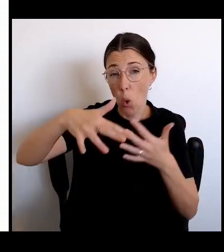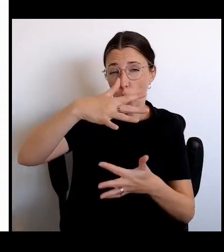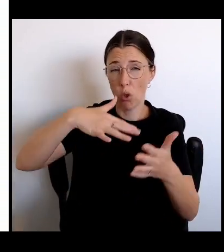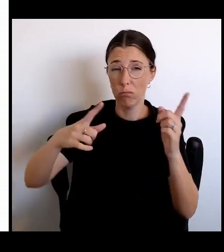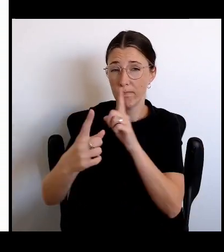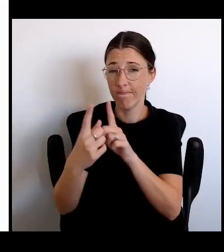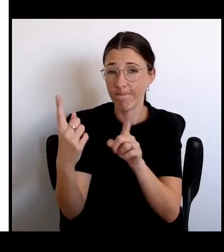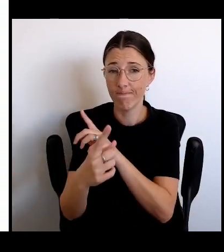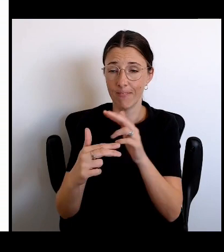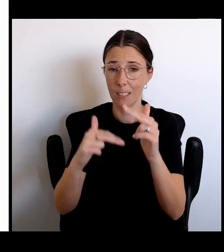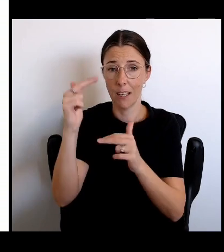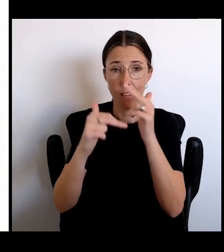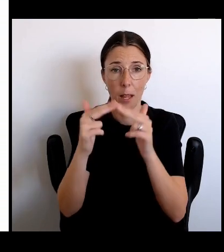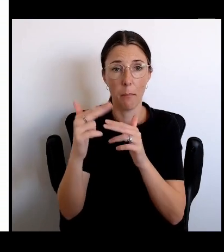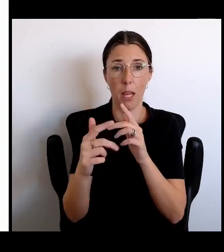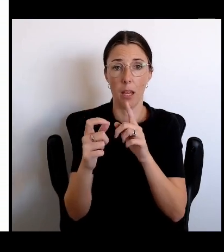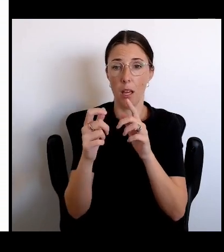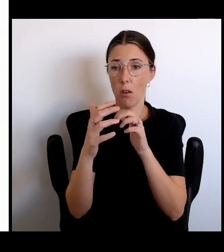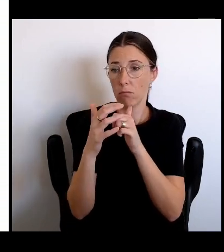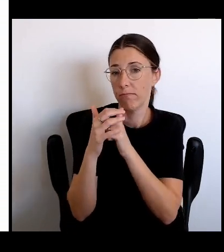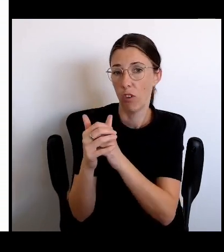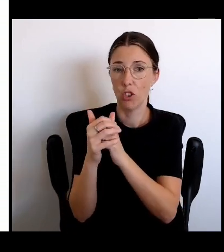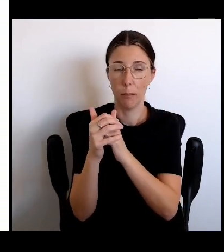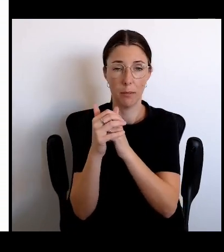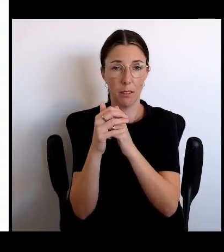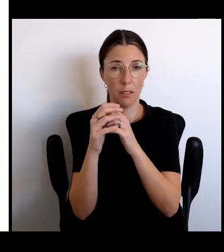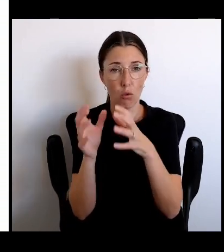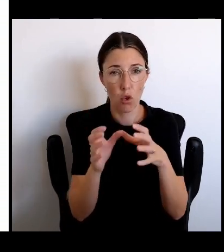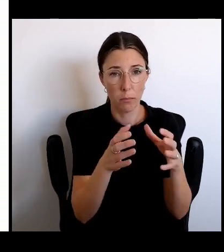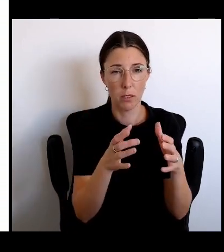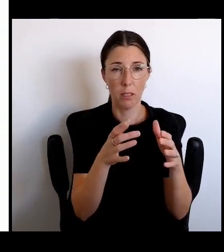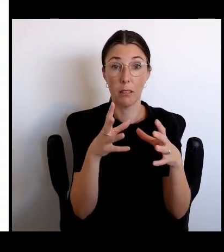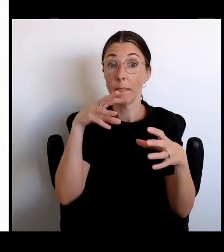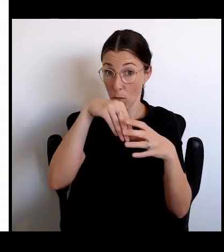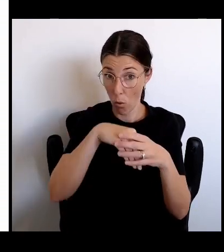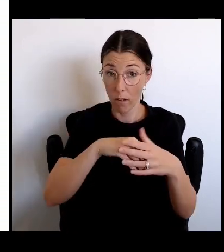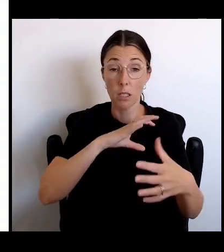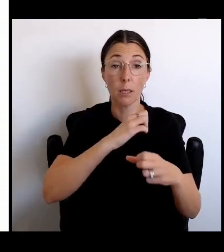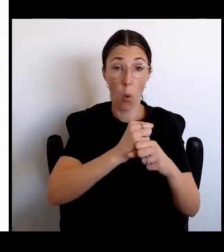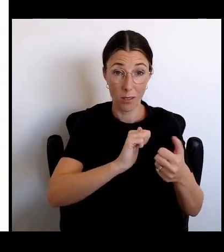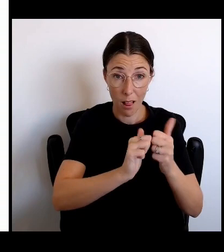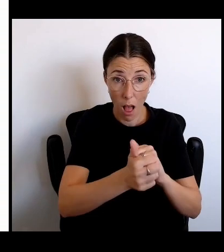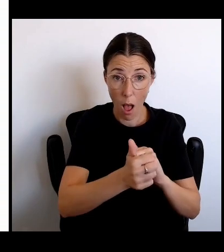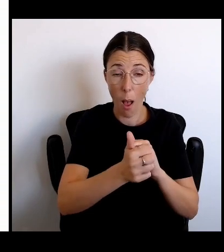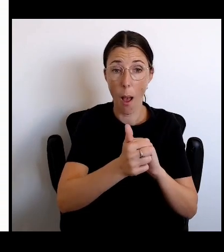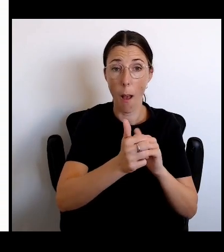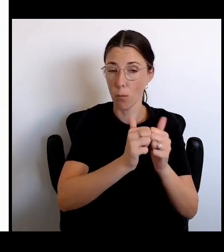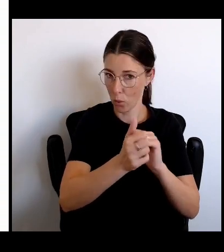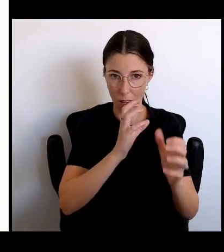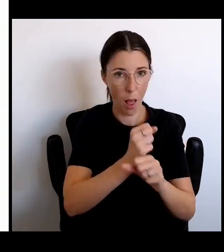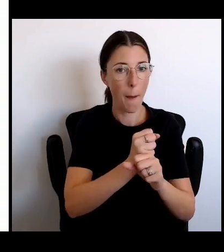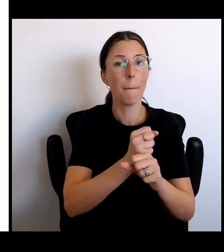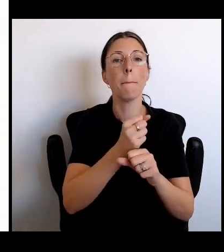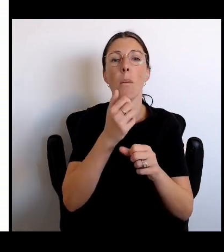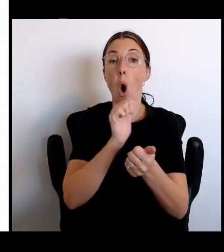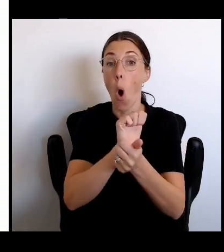groups and friendships that involve community-based settings, sports clubs and hobby clubs, rather than social media, which